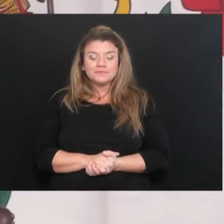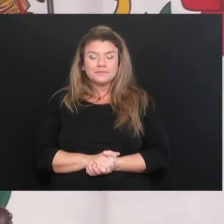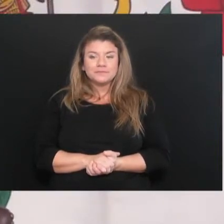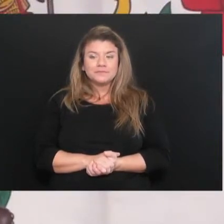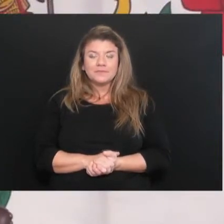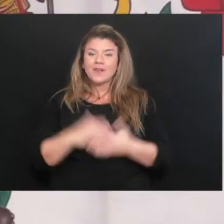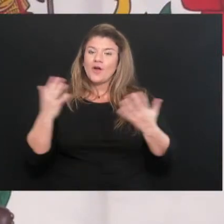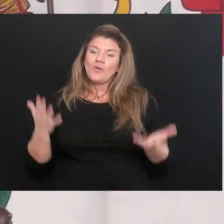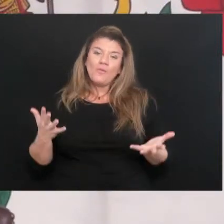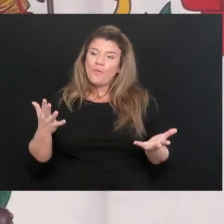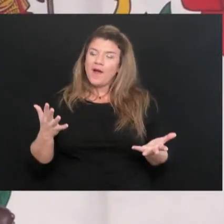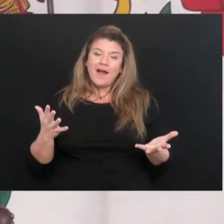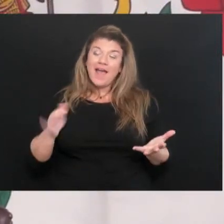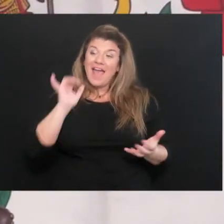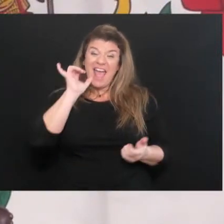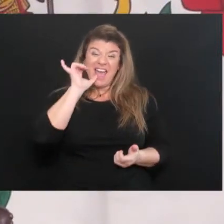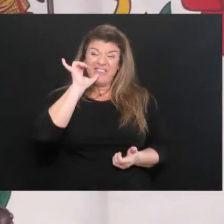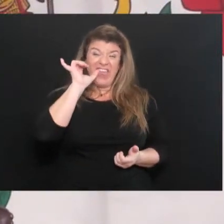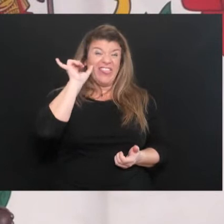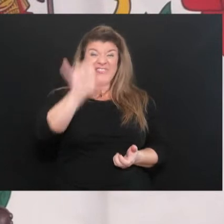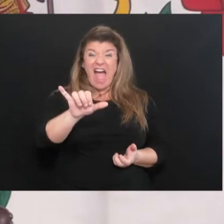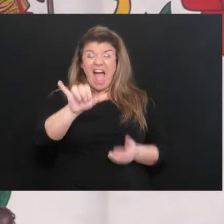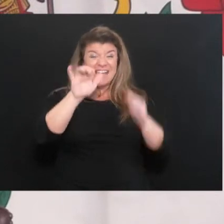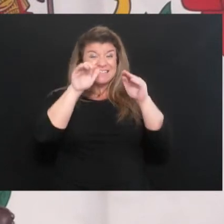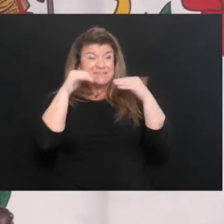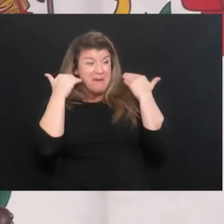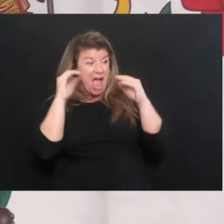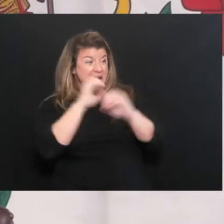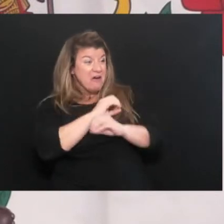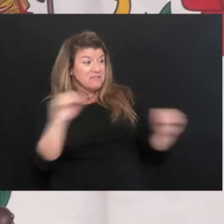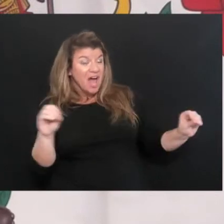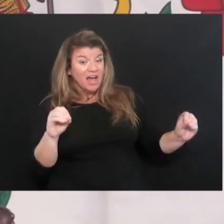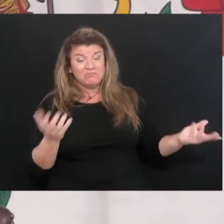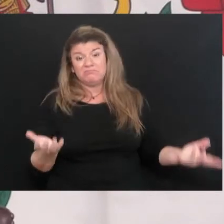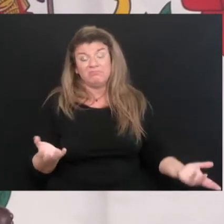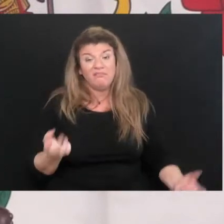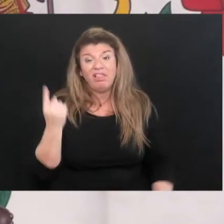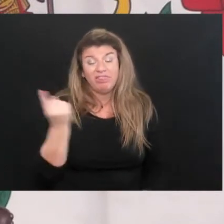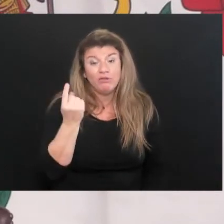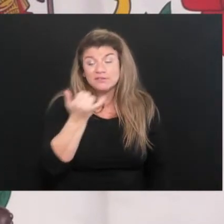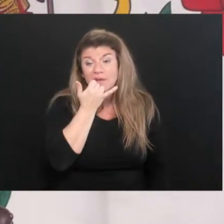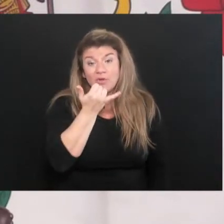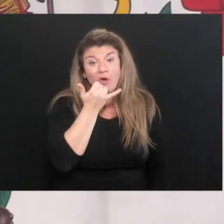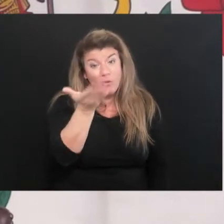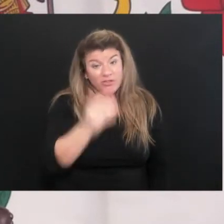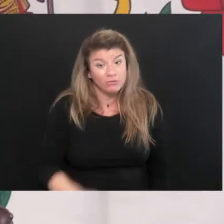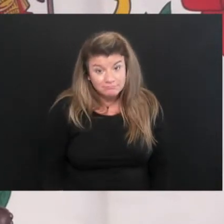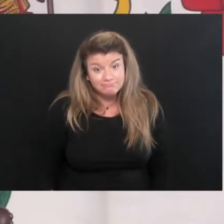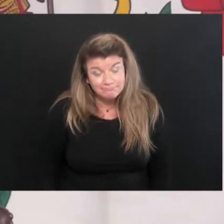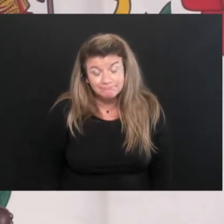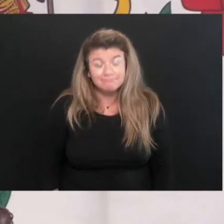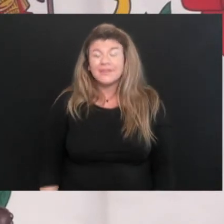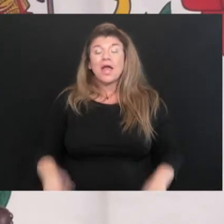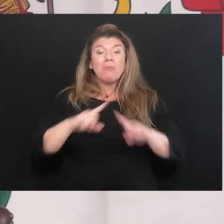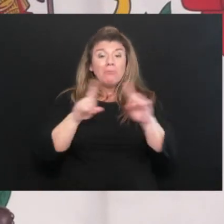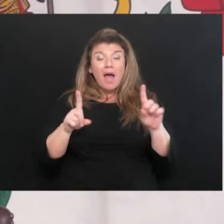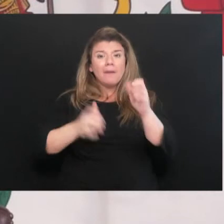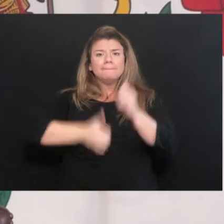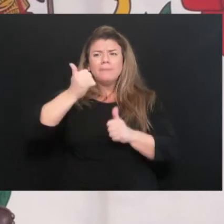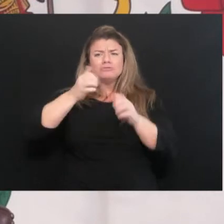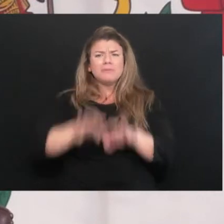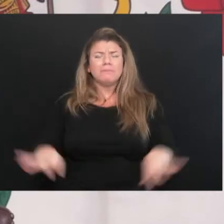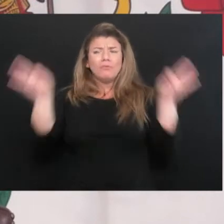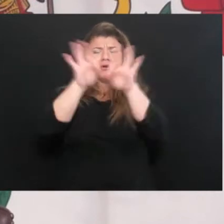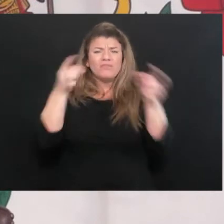Well, if that didn't make you smile, there's got to be something wrong with you. That's all there is to it in my book. But the bottom line of what we're